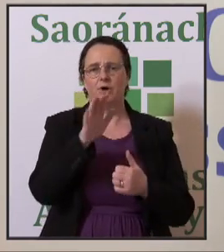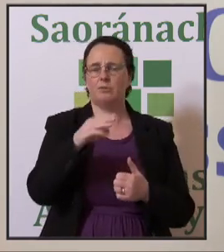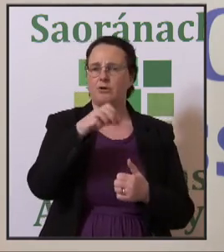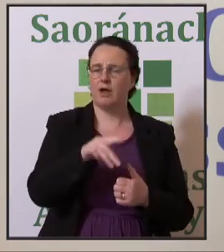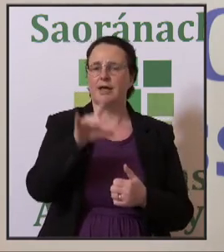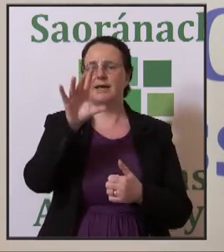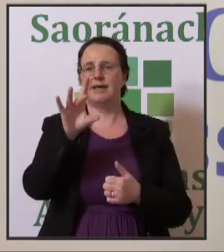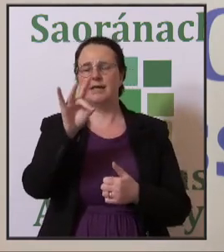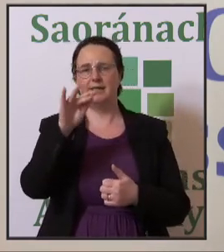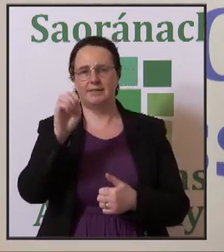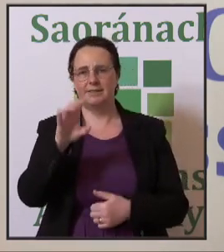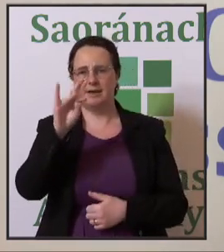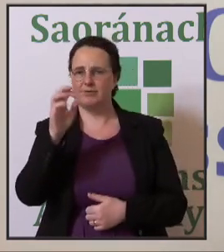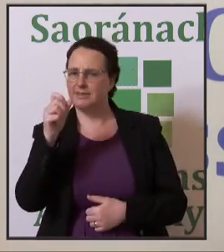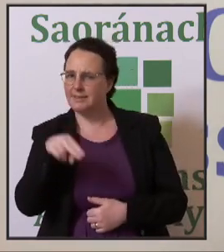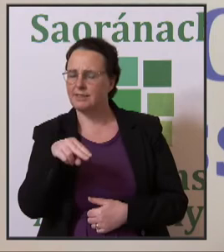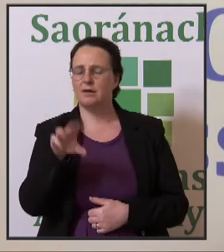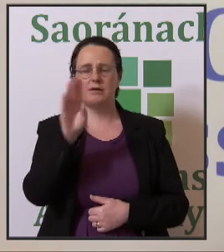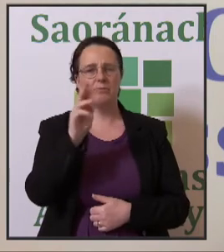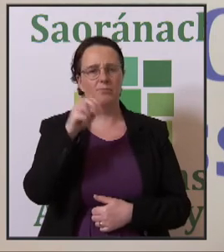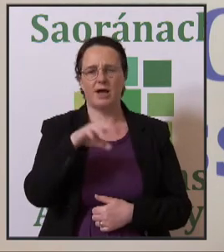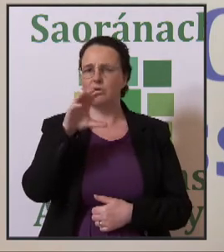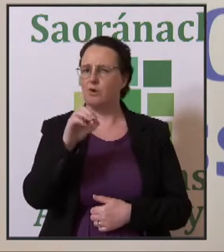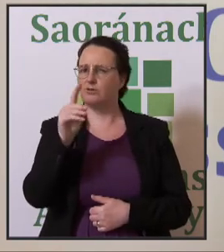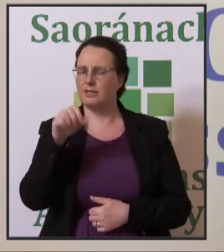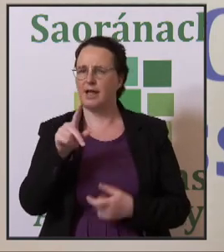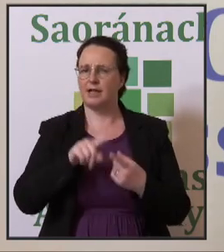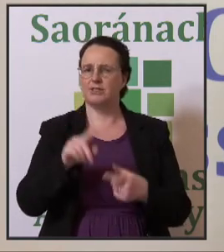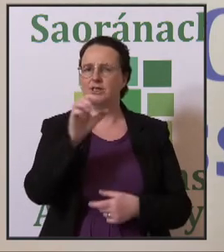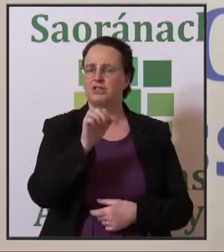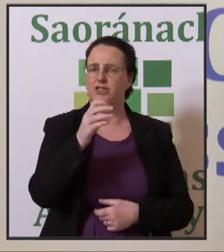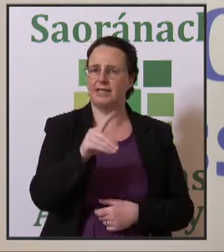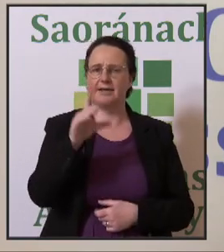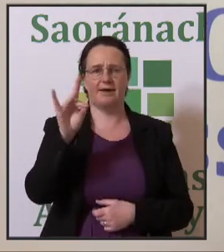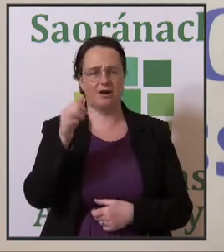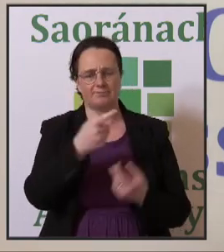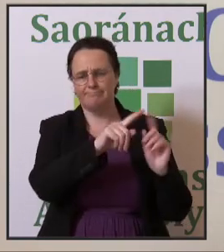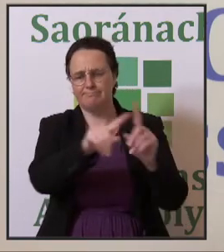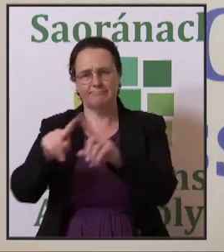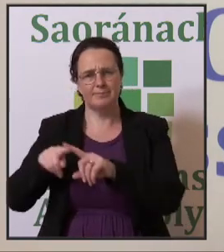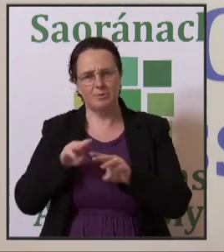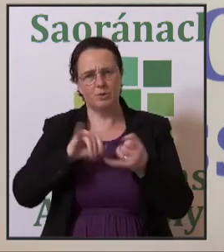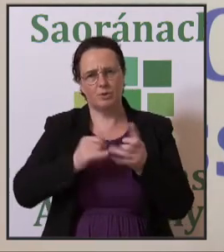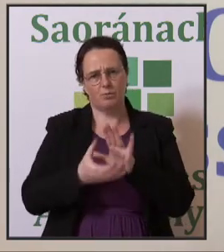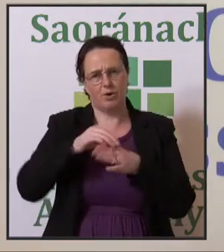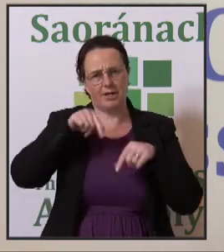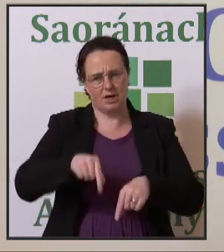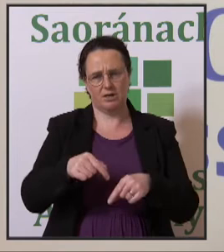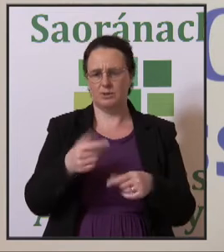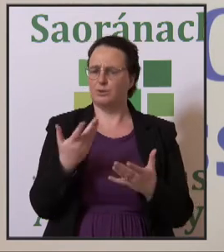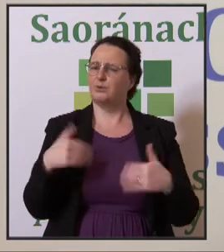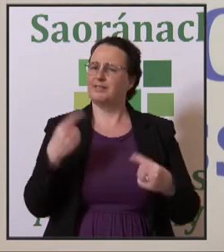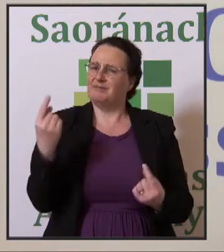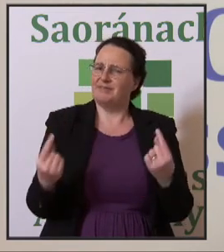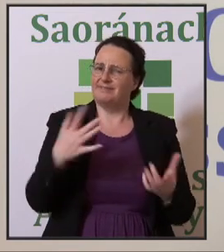Harrington, Brian O'Driscoll and Sinead O'Hearn reveal its competitive vitality. The